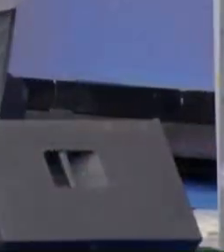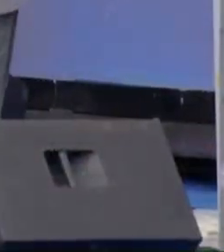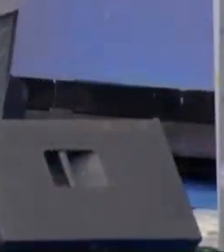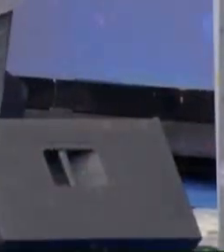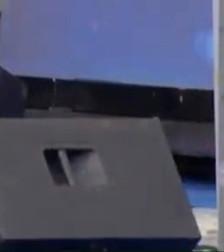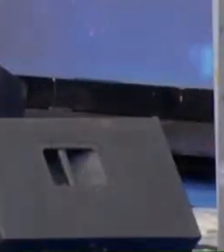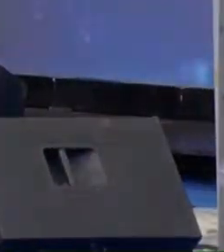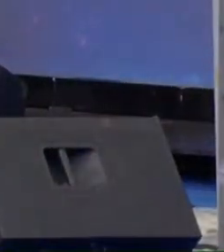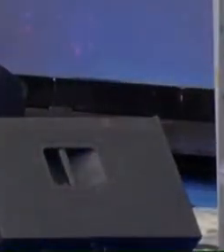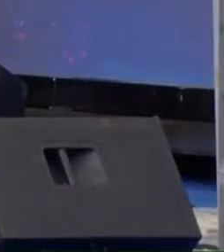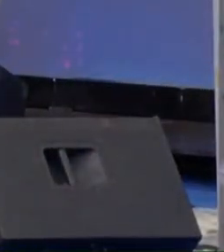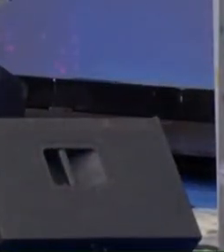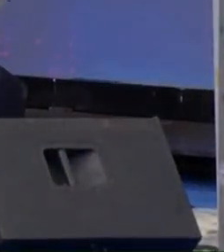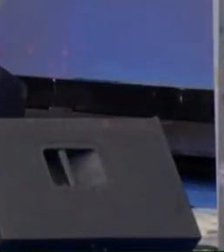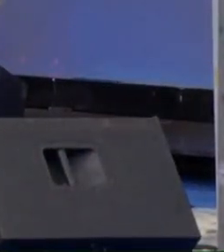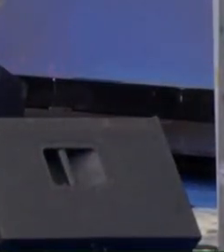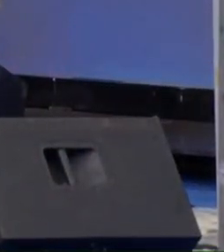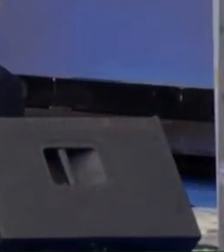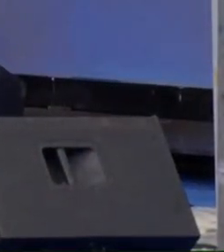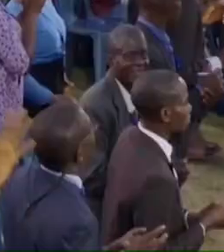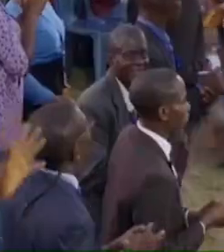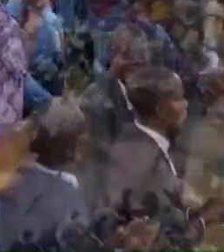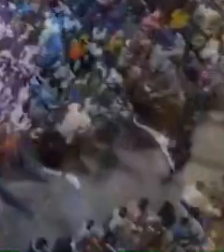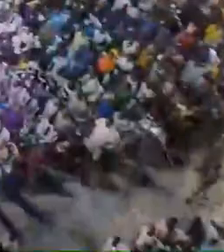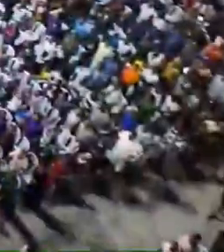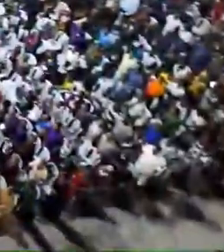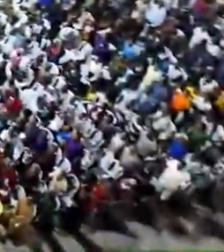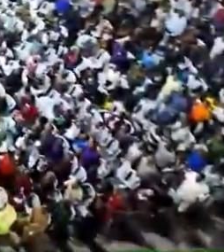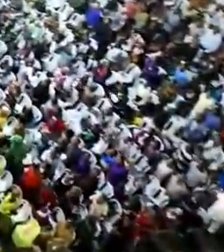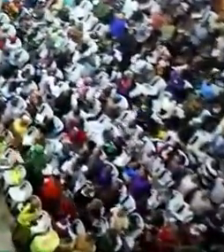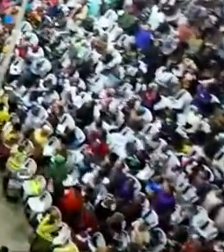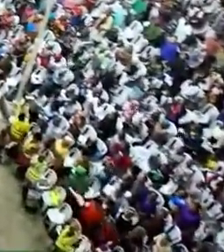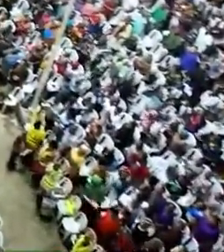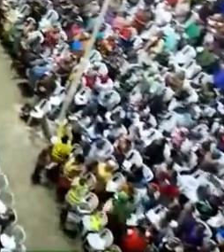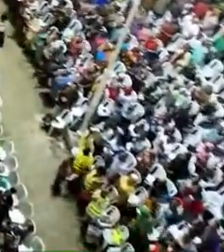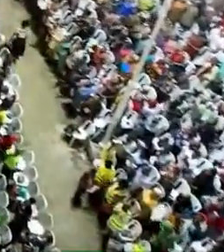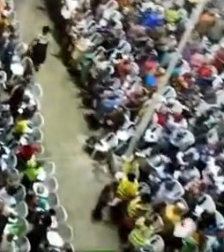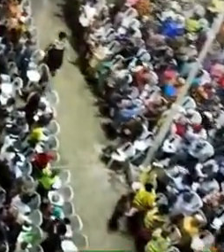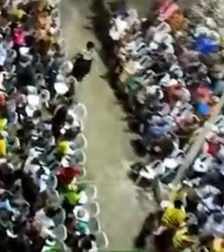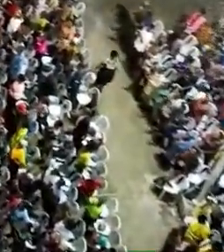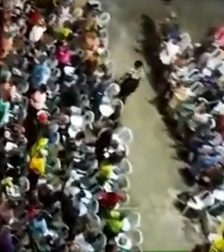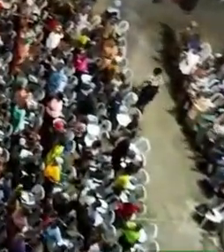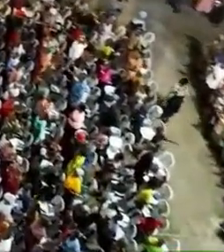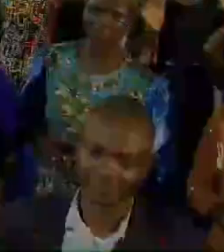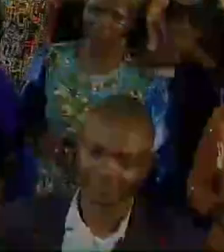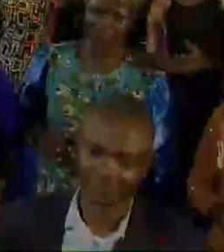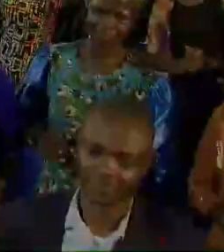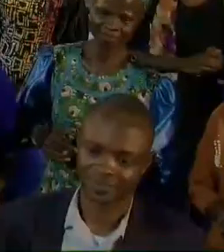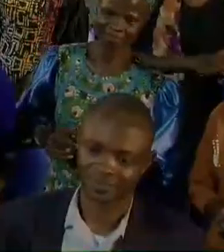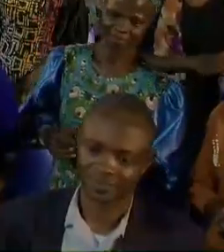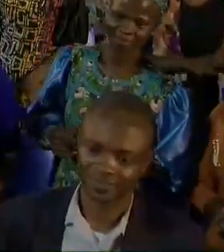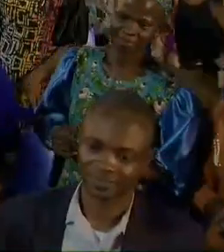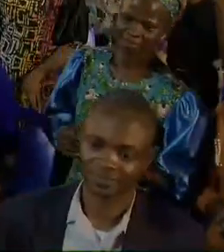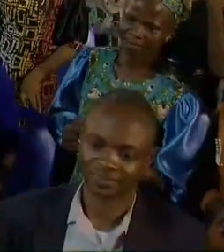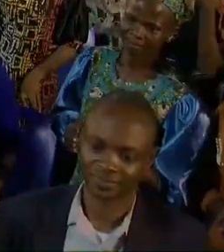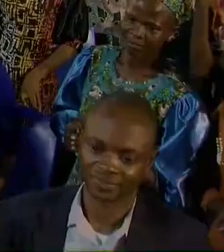I know you've been welcome, but I want to welcome personally myself, all the people